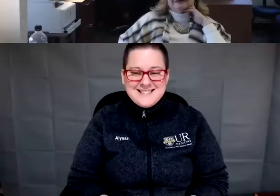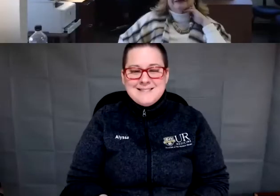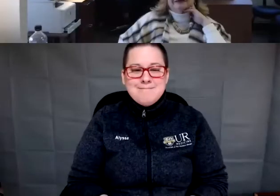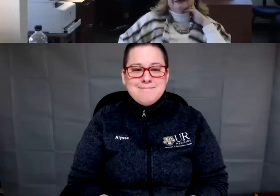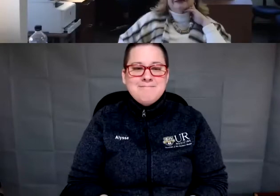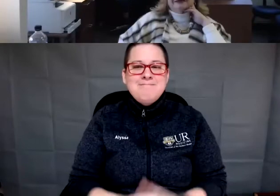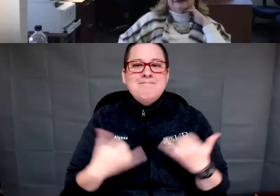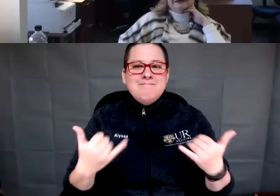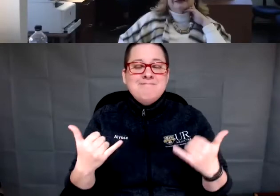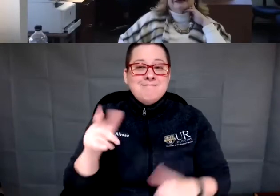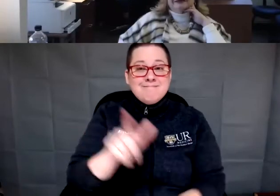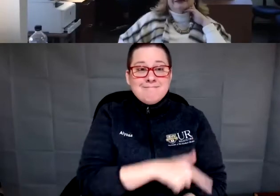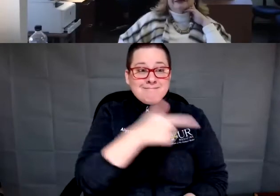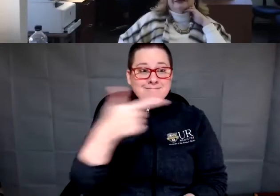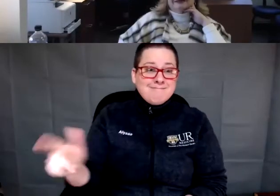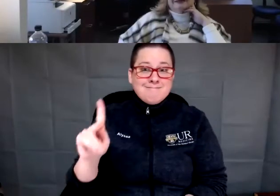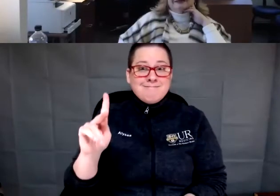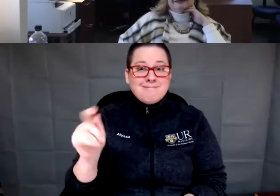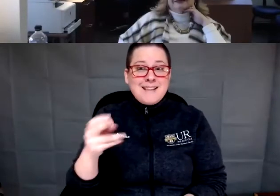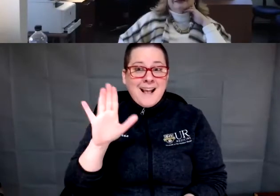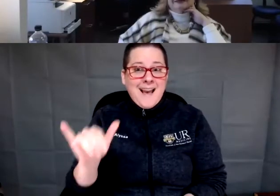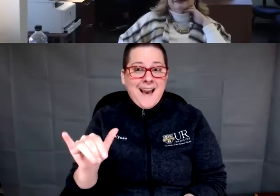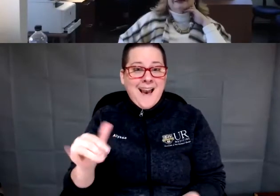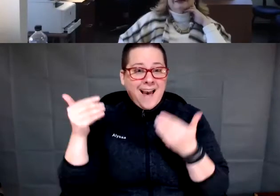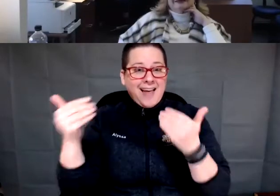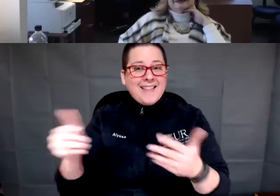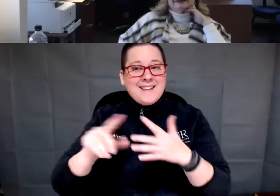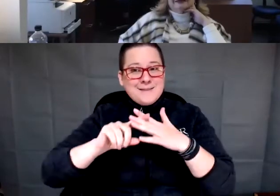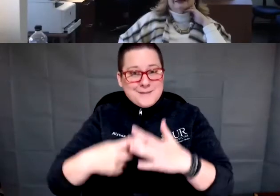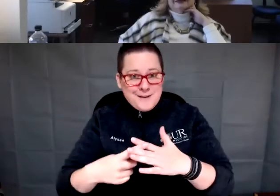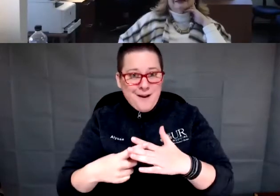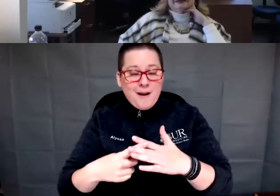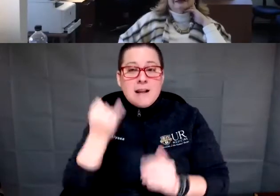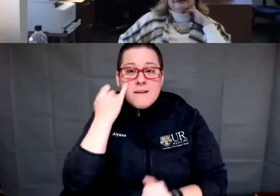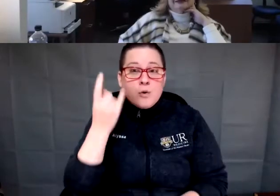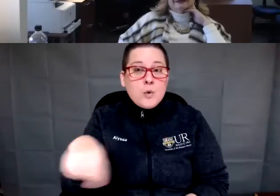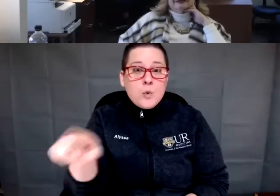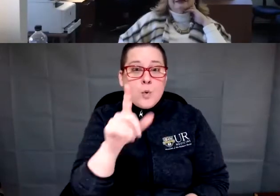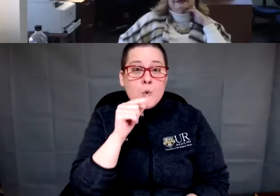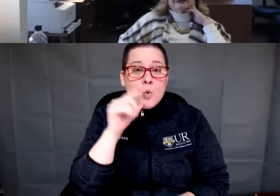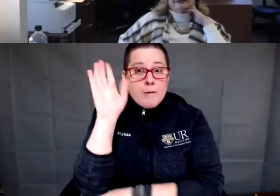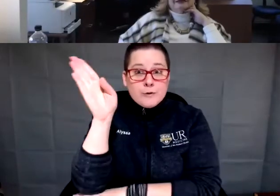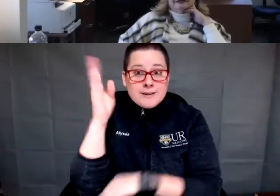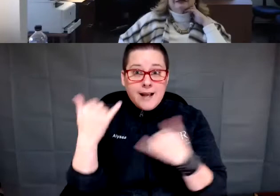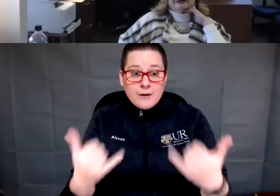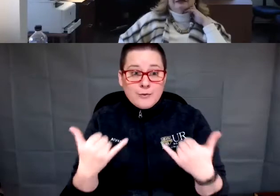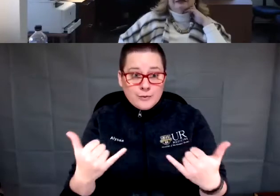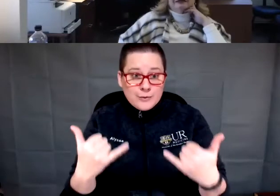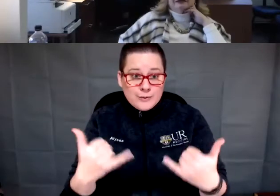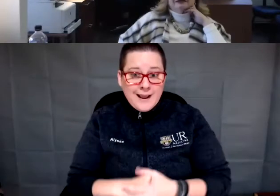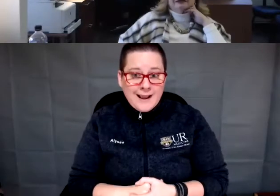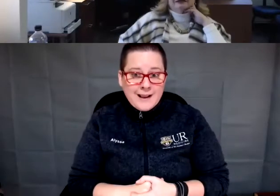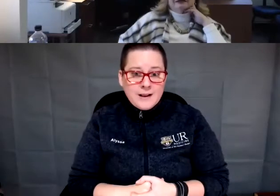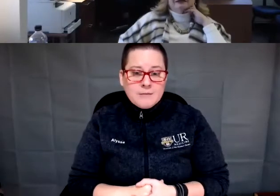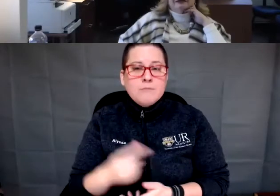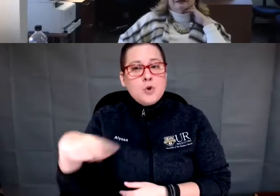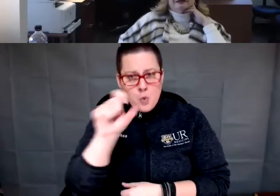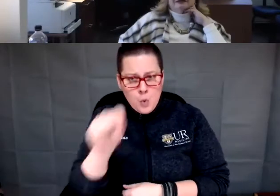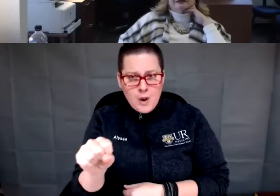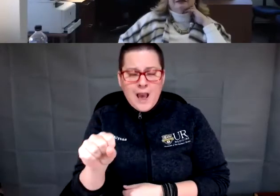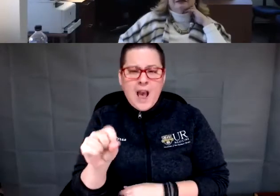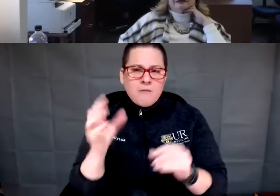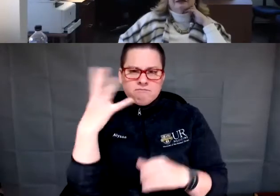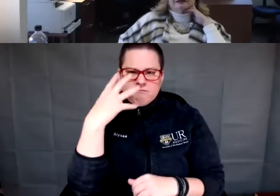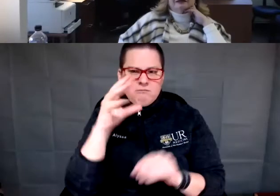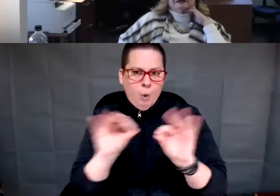to just toss it over to Kathy Gallucci to get us started. And for those of you who are presenting today, you're welcome to turn your video off